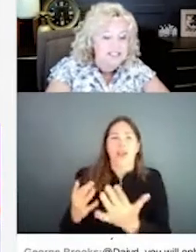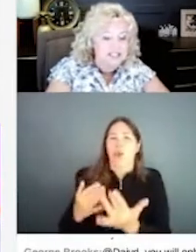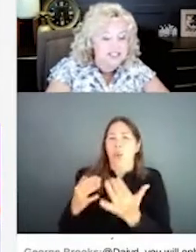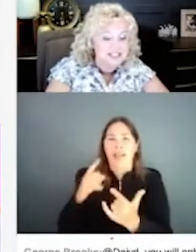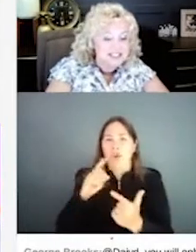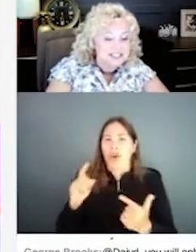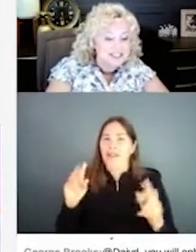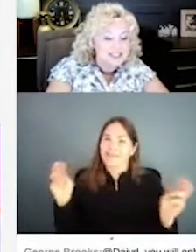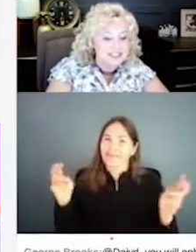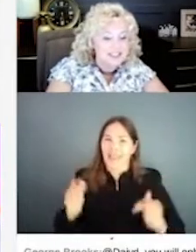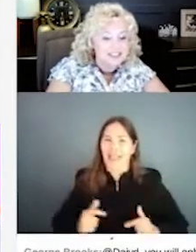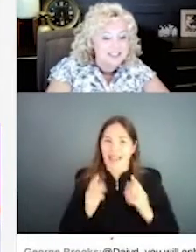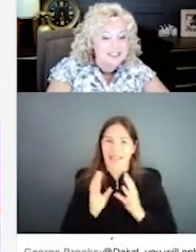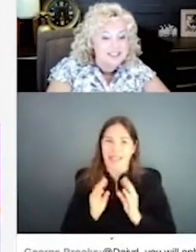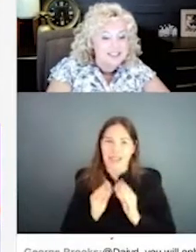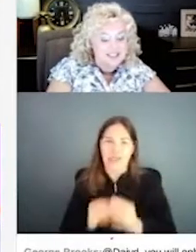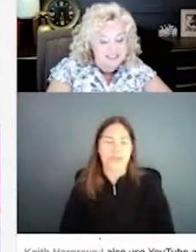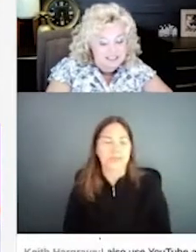session.